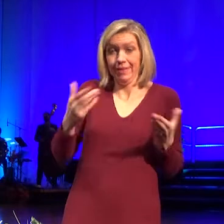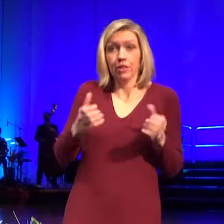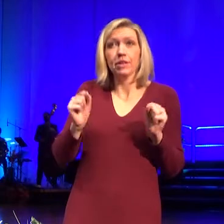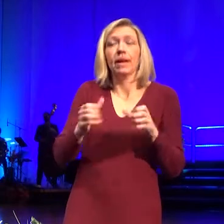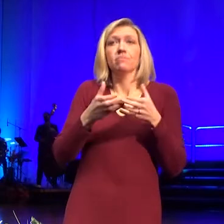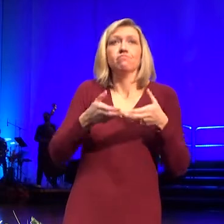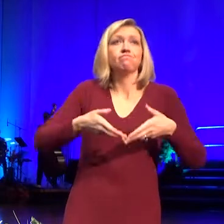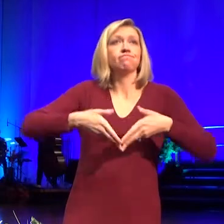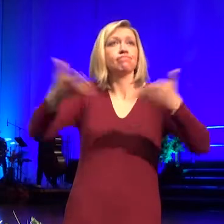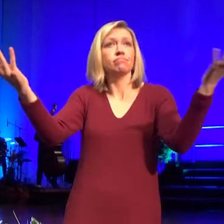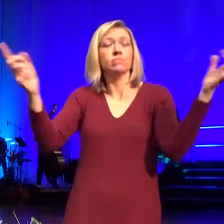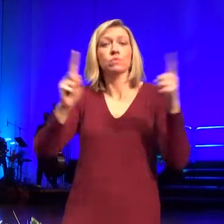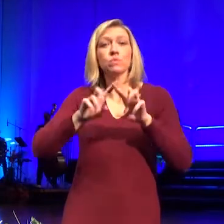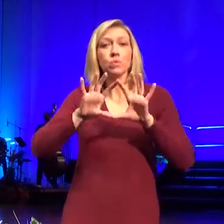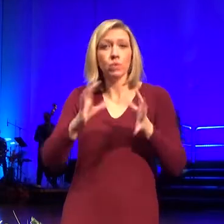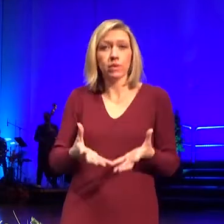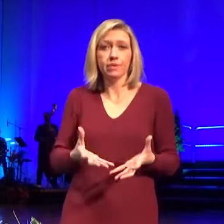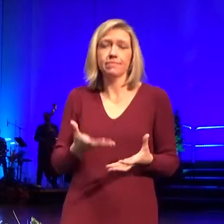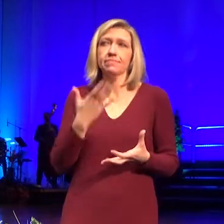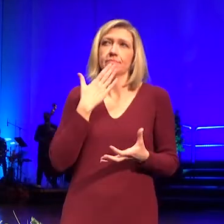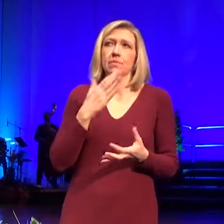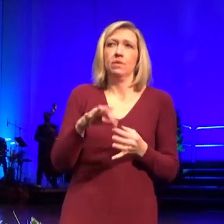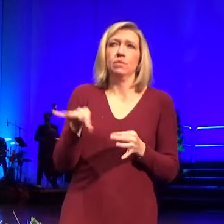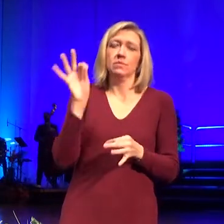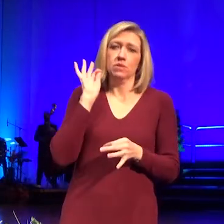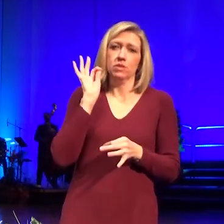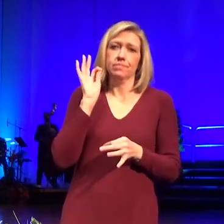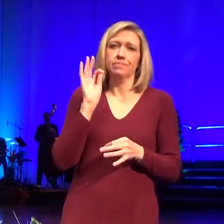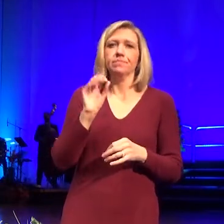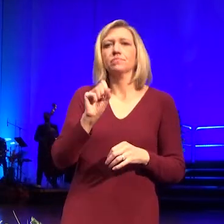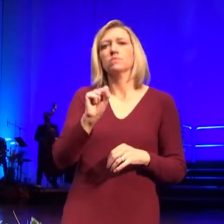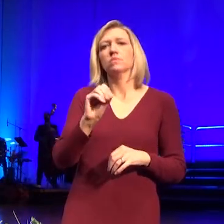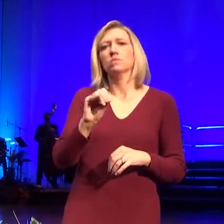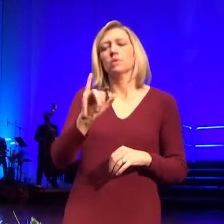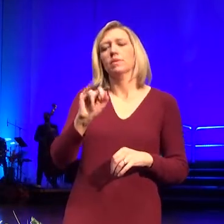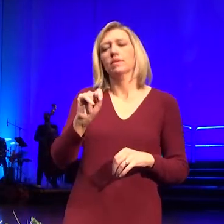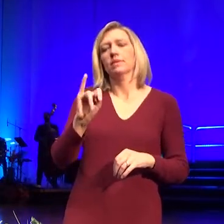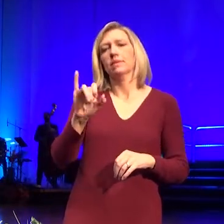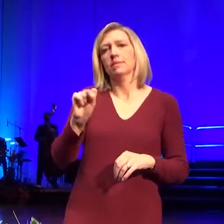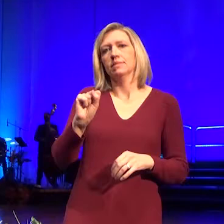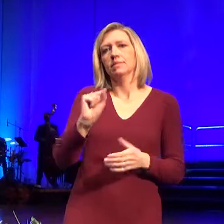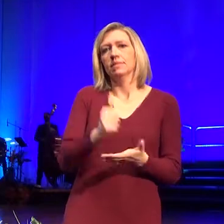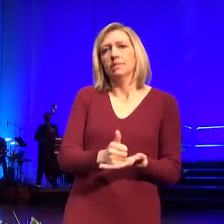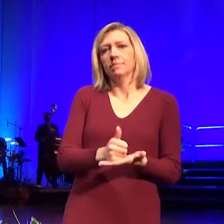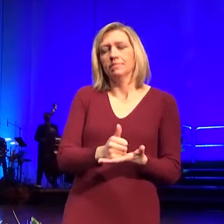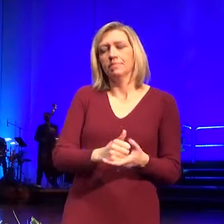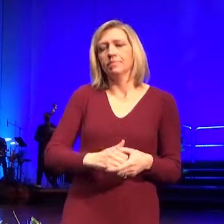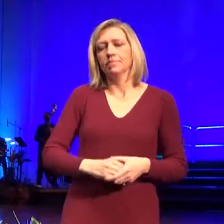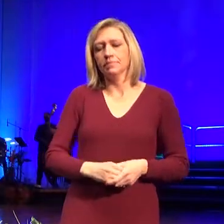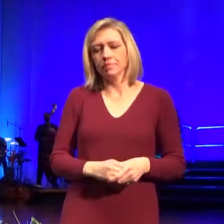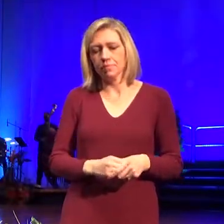world. Thank you, Spirit. And so it is.